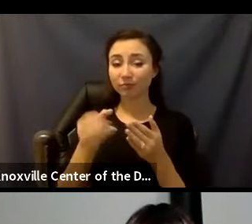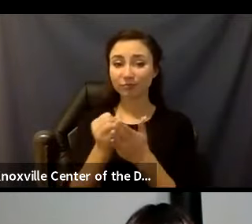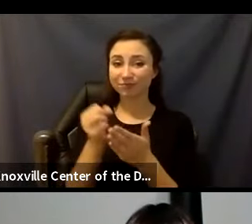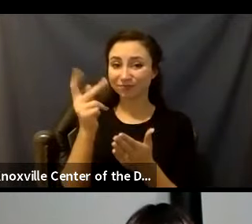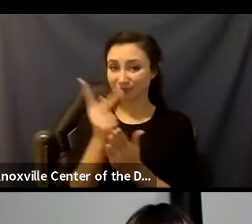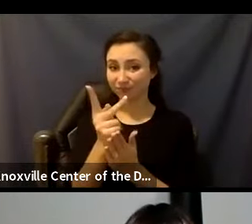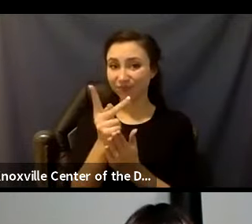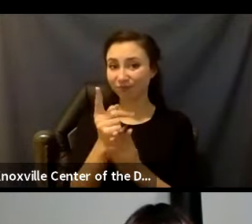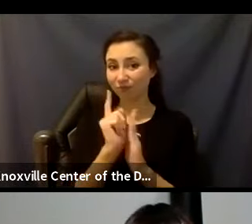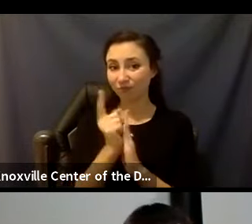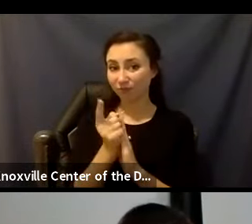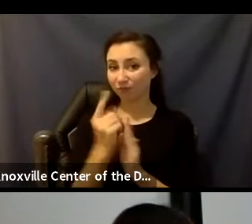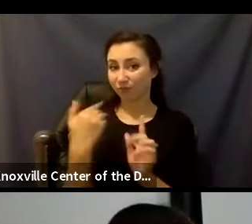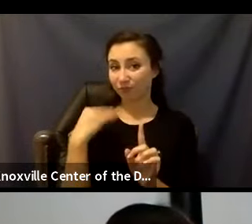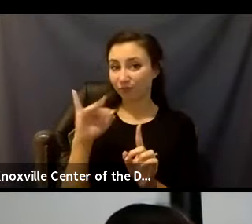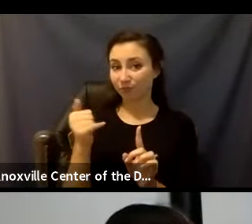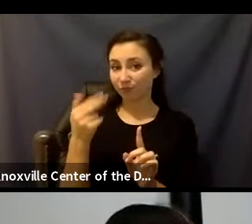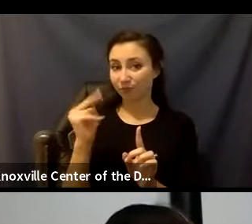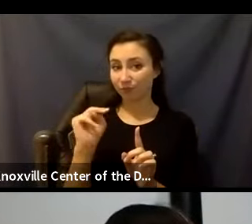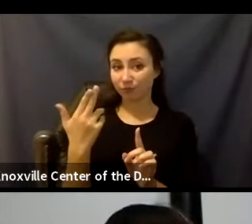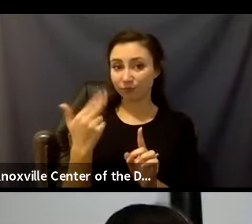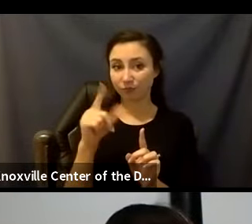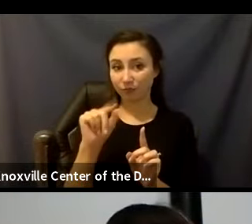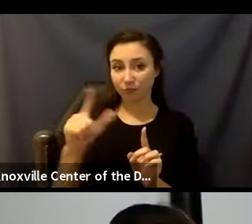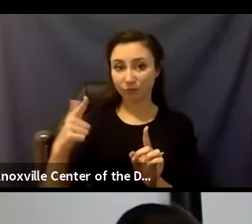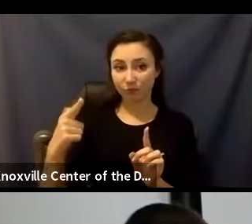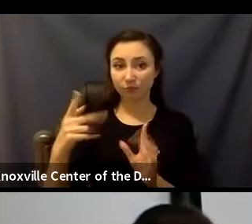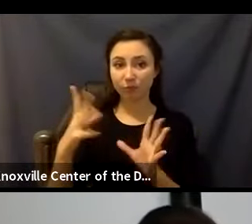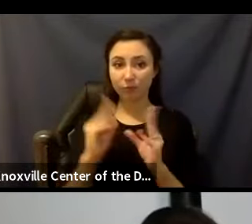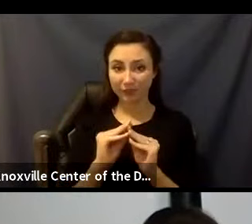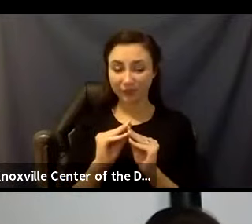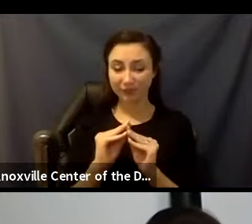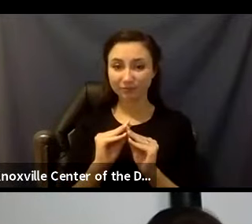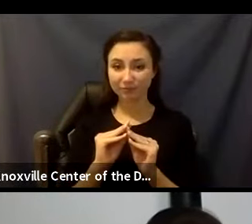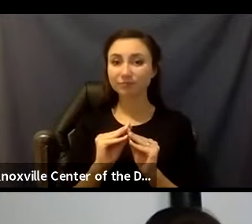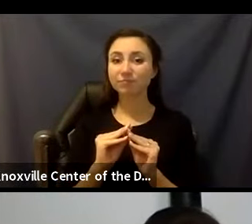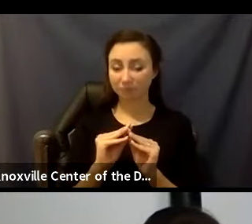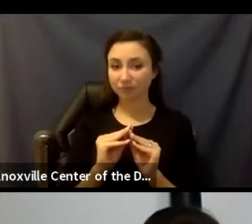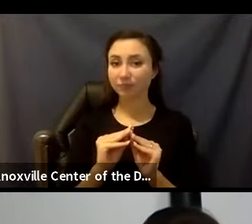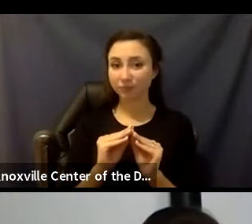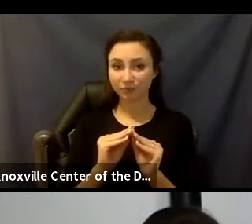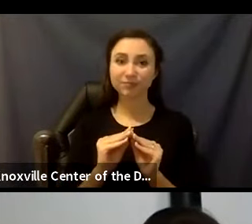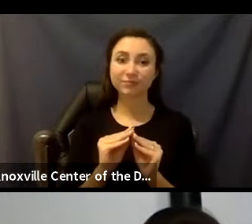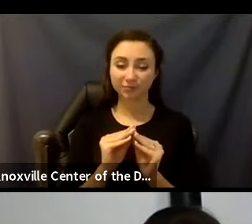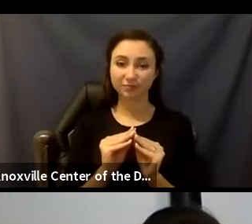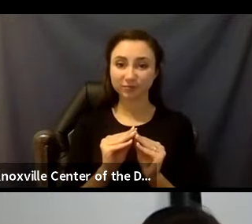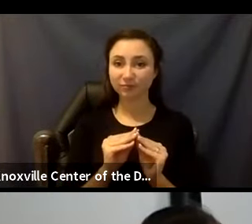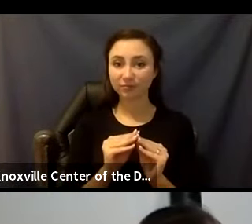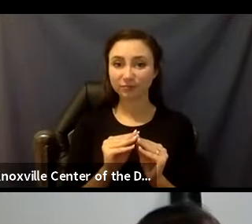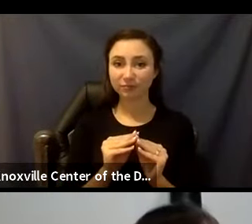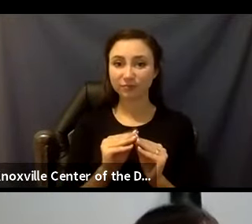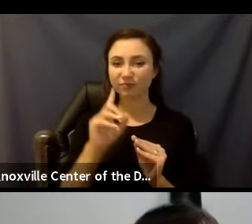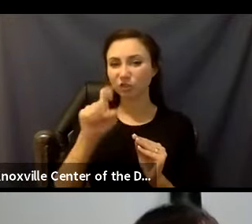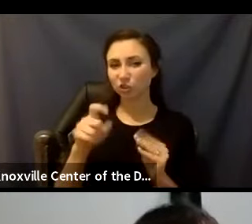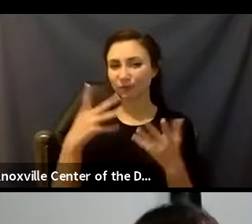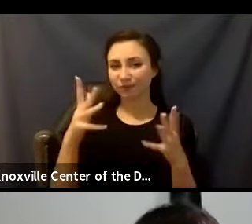of the minutes from the January 13, 2021 meeting. These should have been